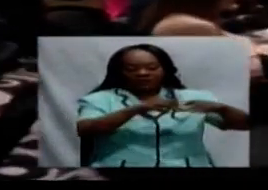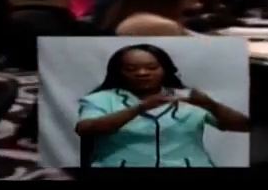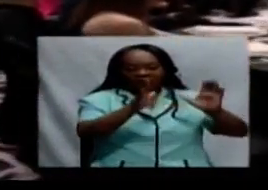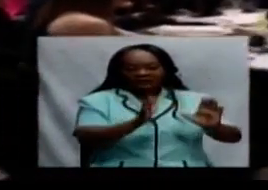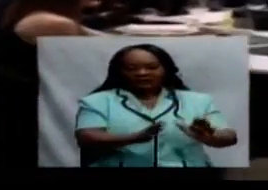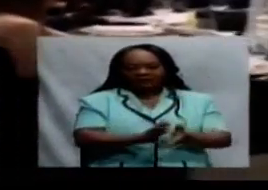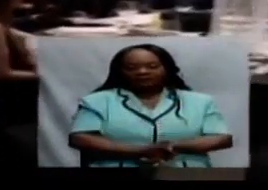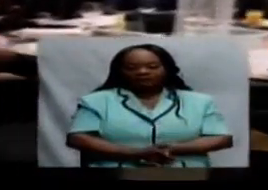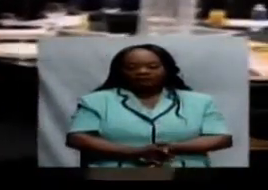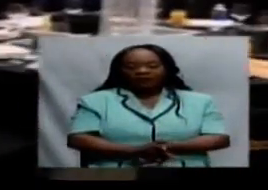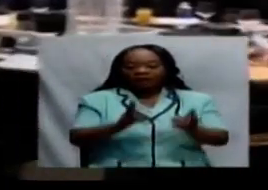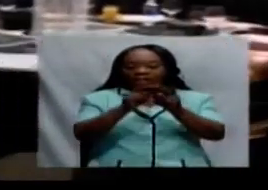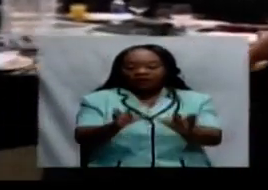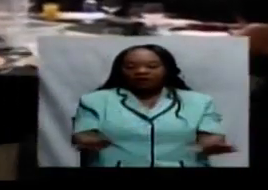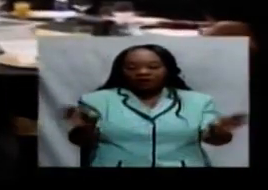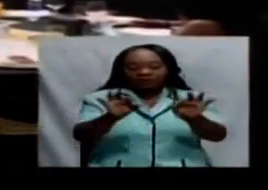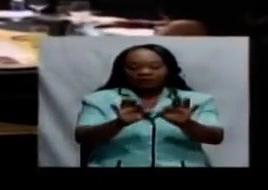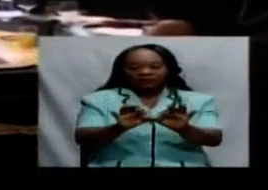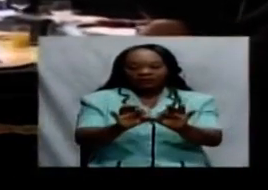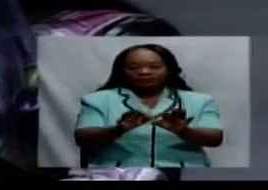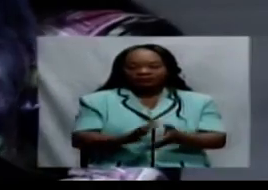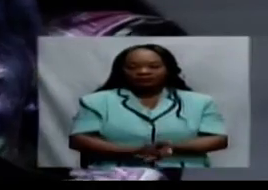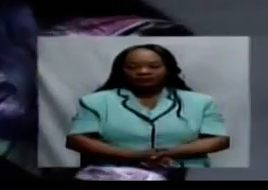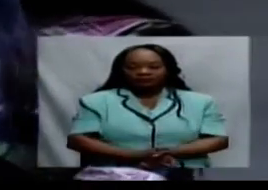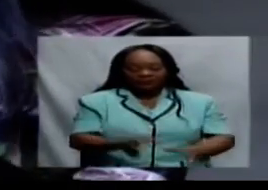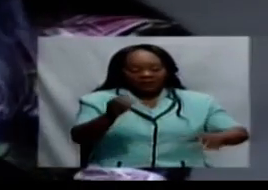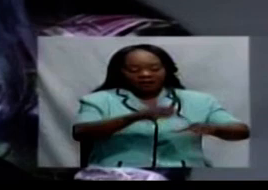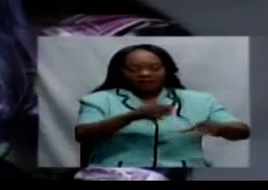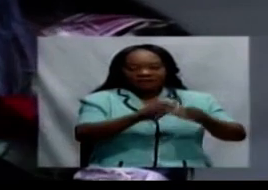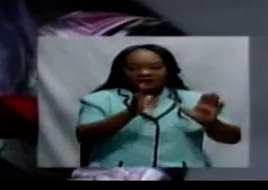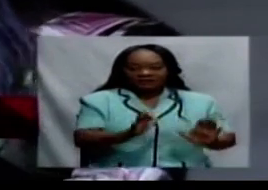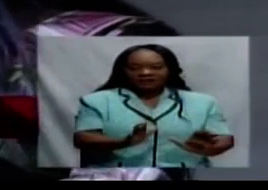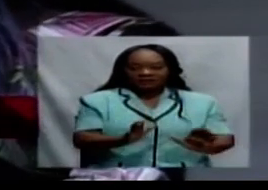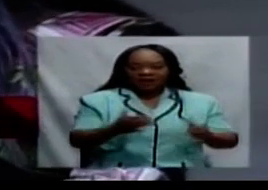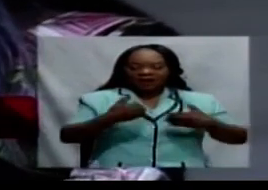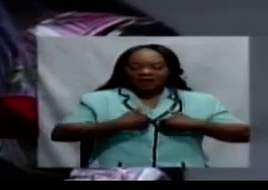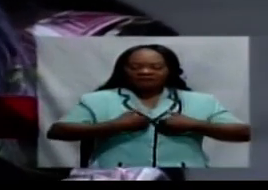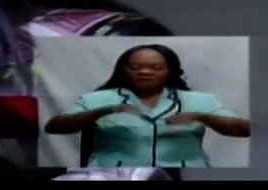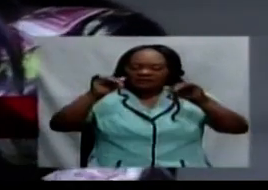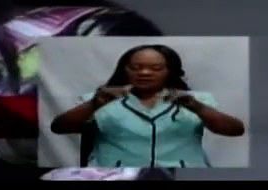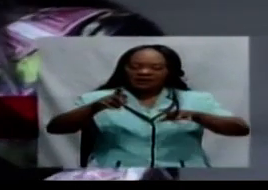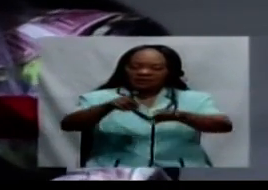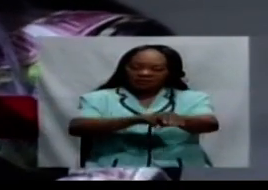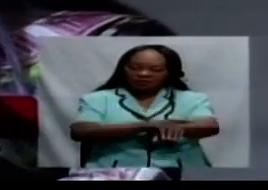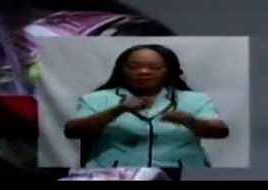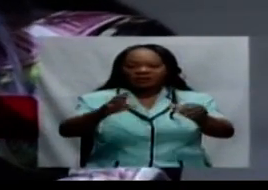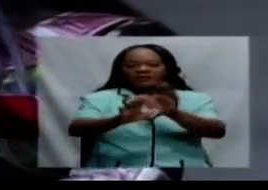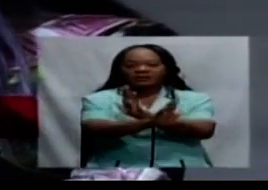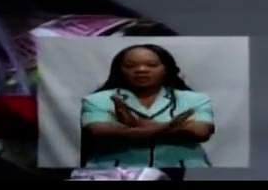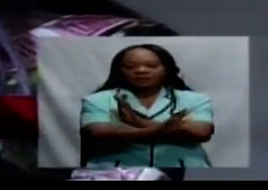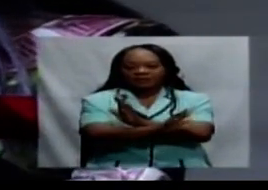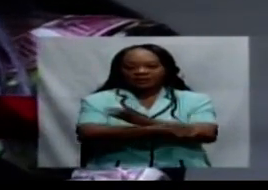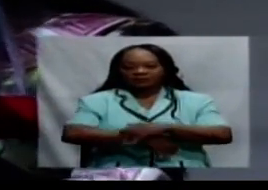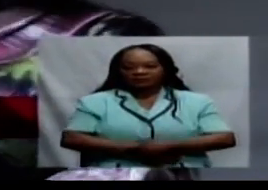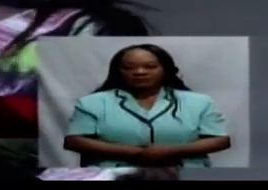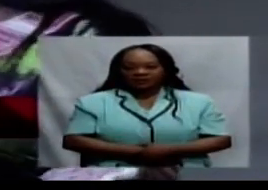is well-meaning, an investor that has longevity, in Zambia, an investor that is